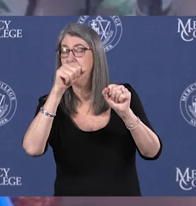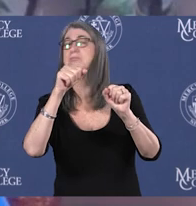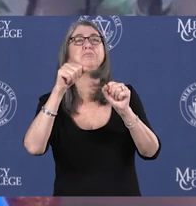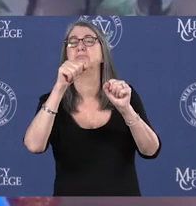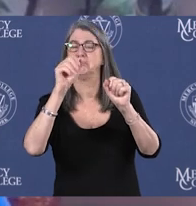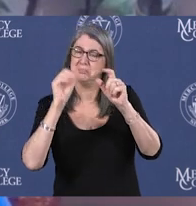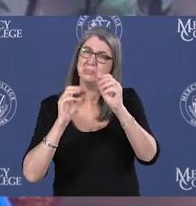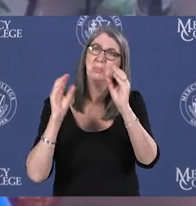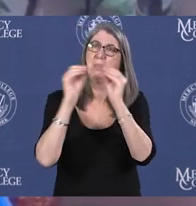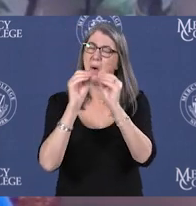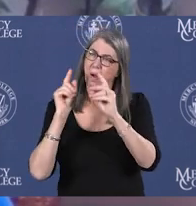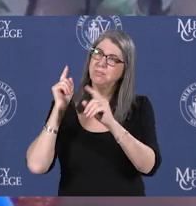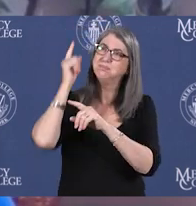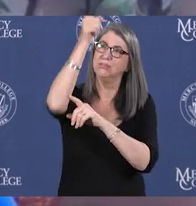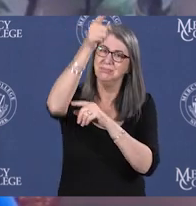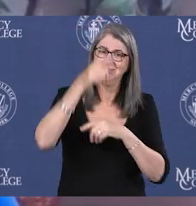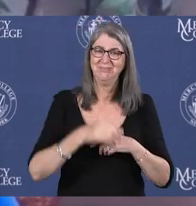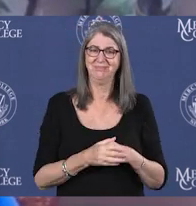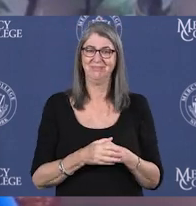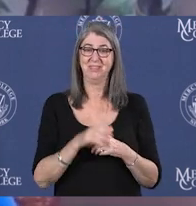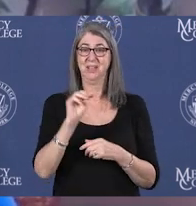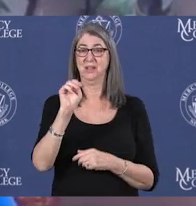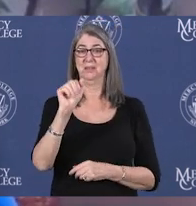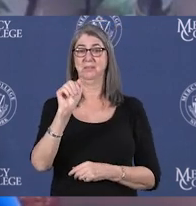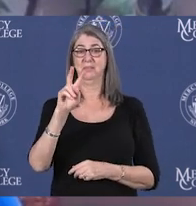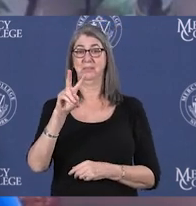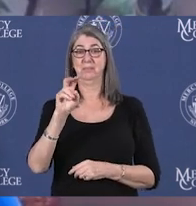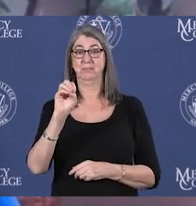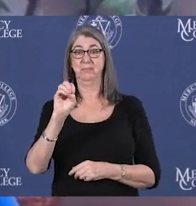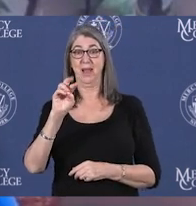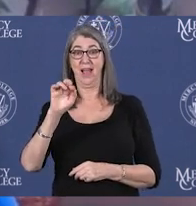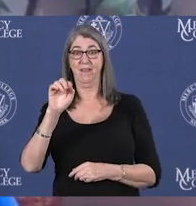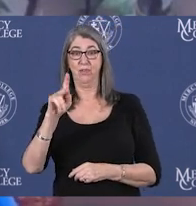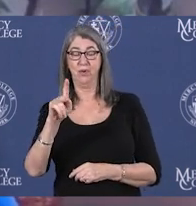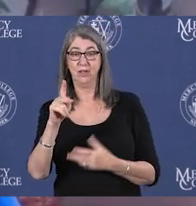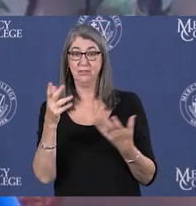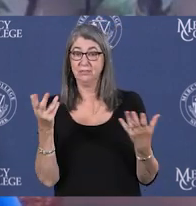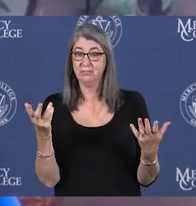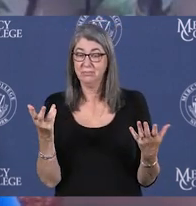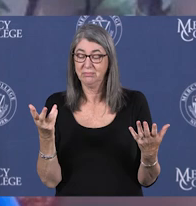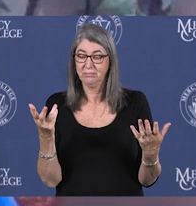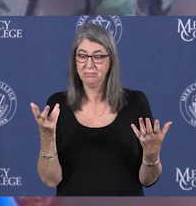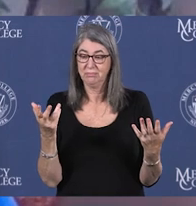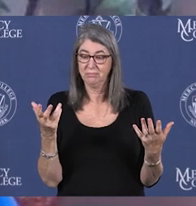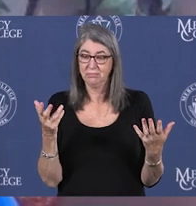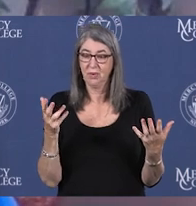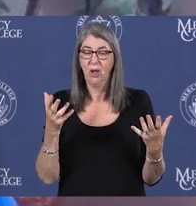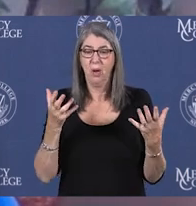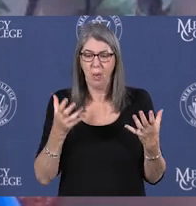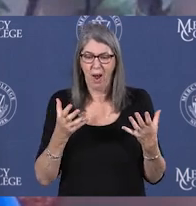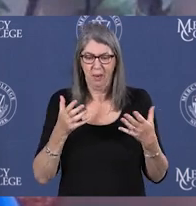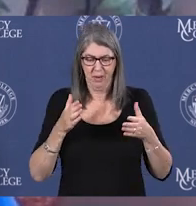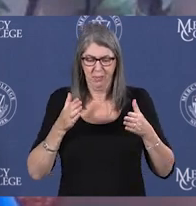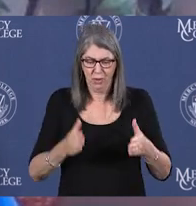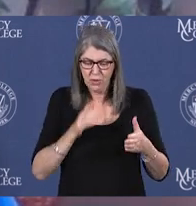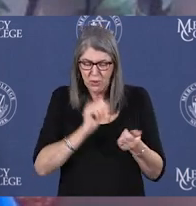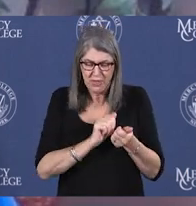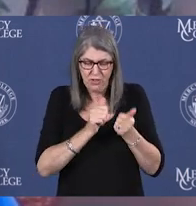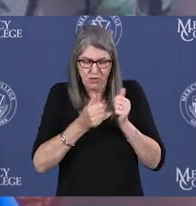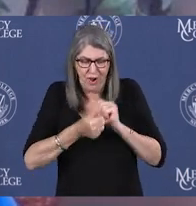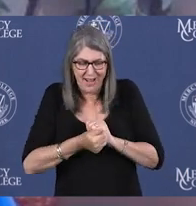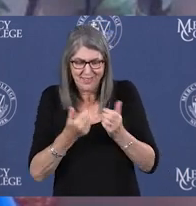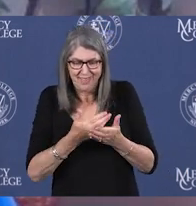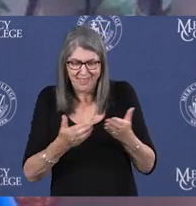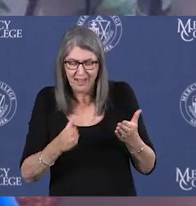their capacity. A maverick seeks to be a transformational rather than